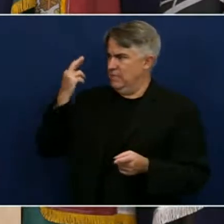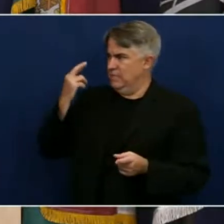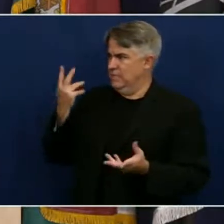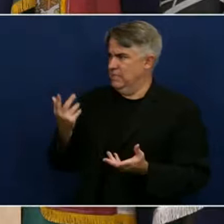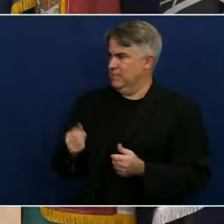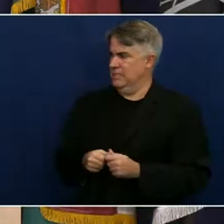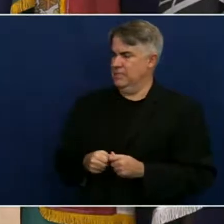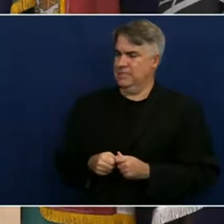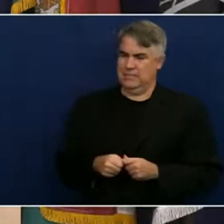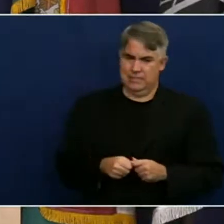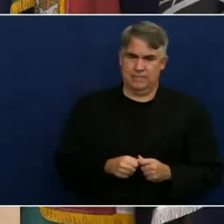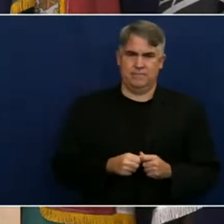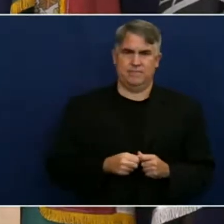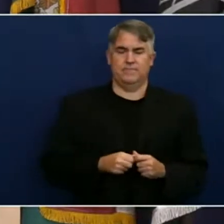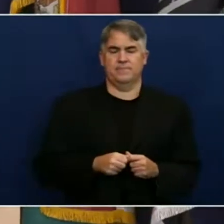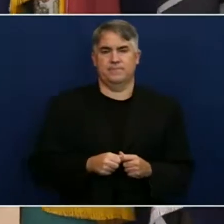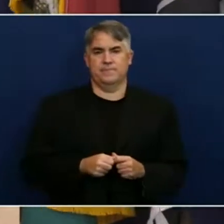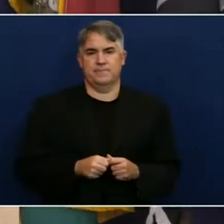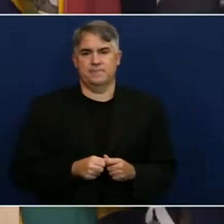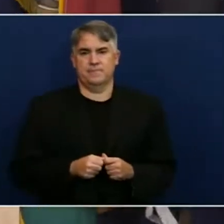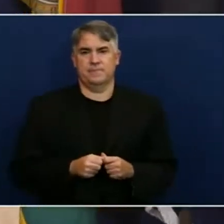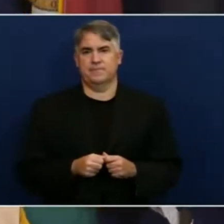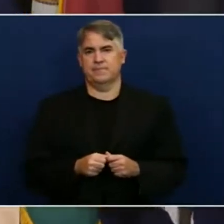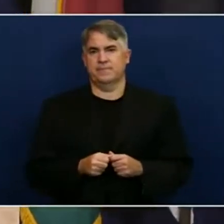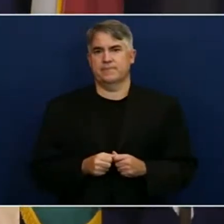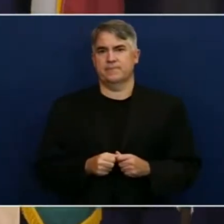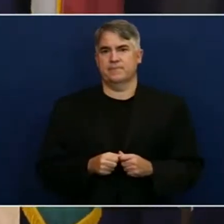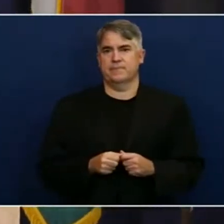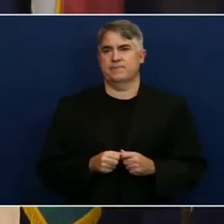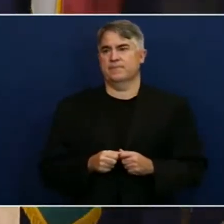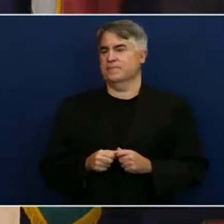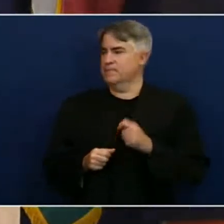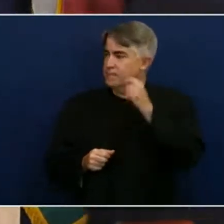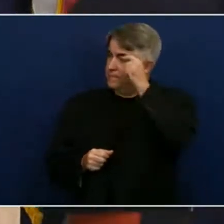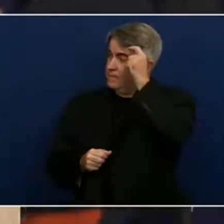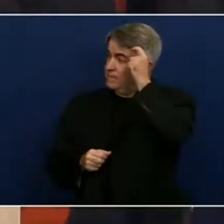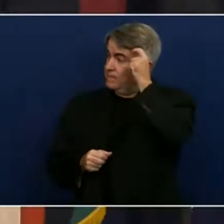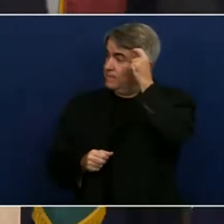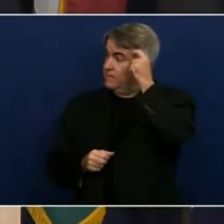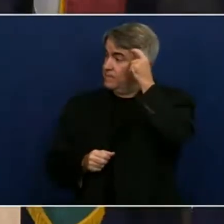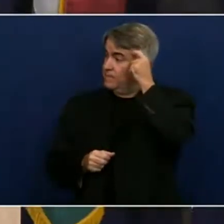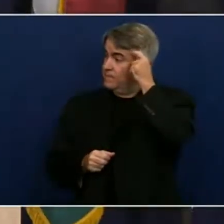commonalities in recent outbreaks compared to those that might have occurred previously?